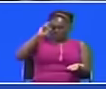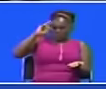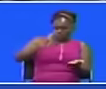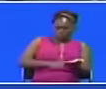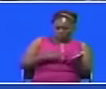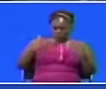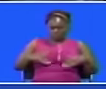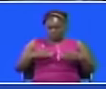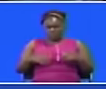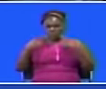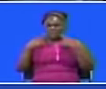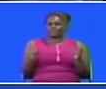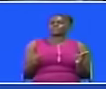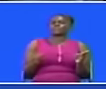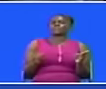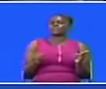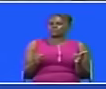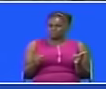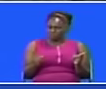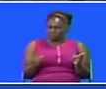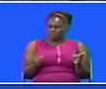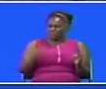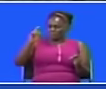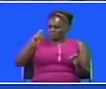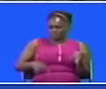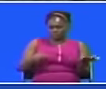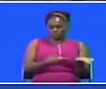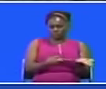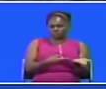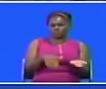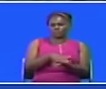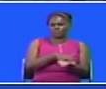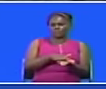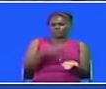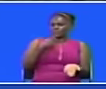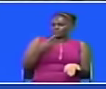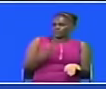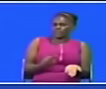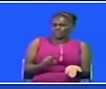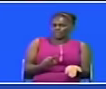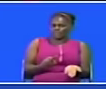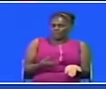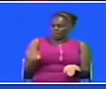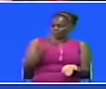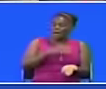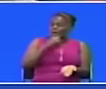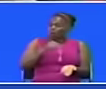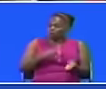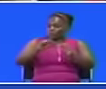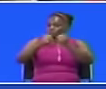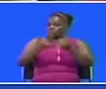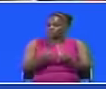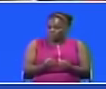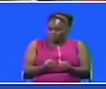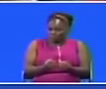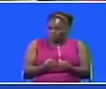identification and results transmission must be electronic-based, adding that reverting to a manual system would leave